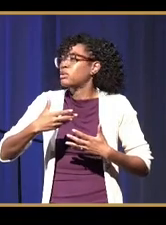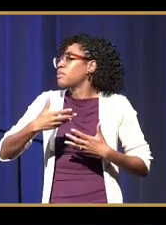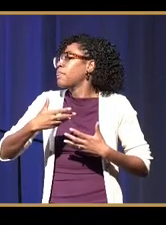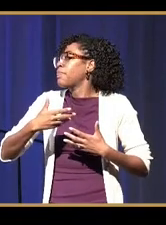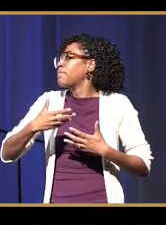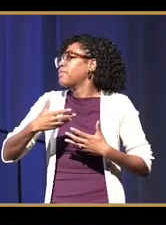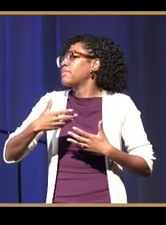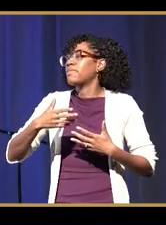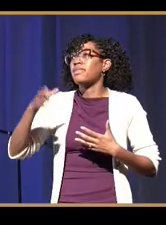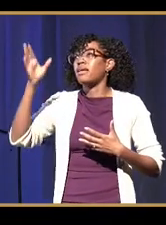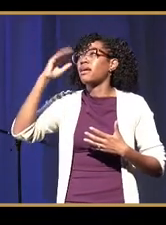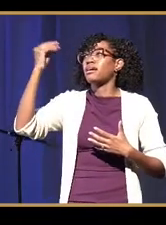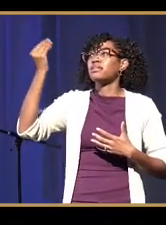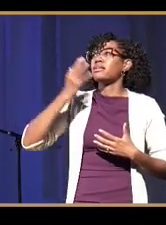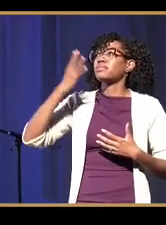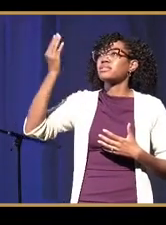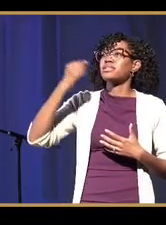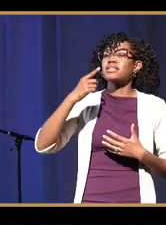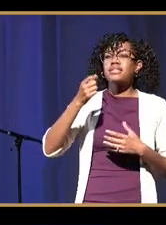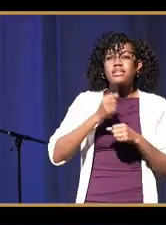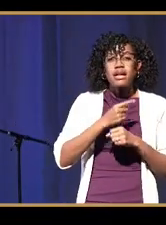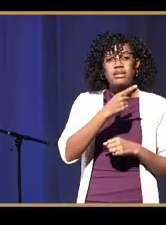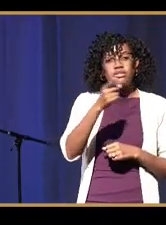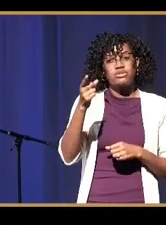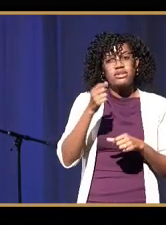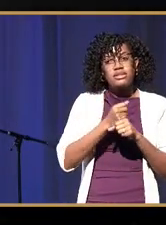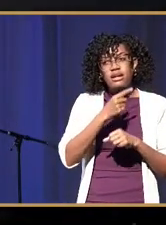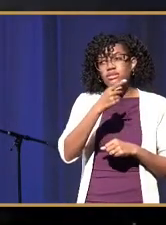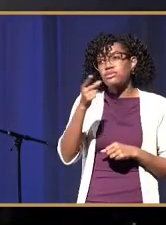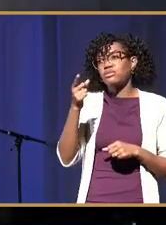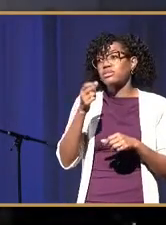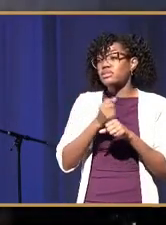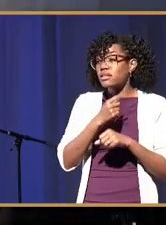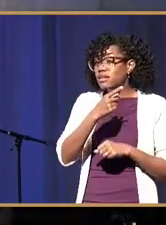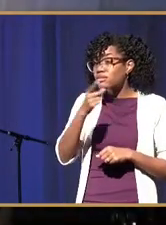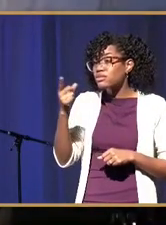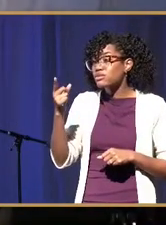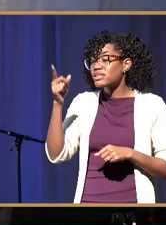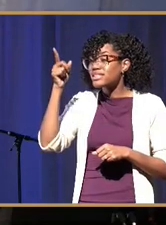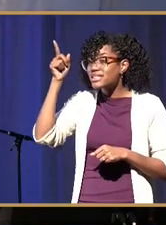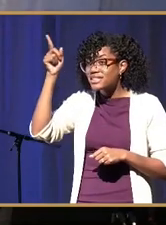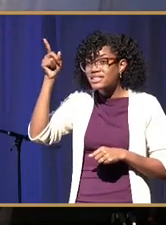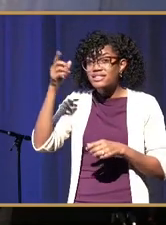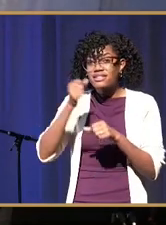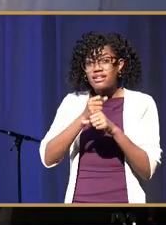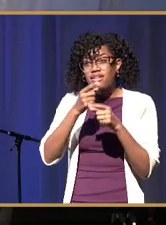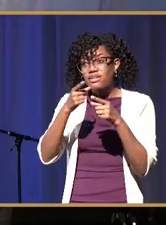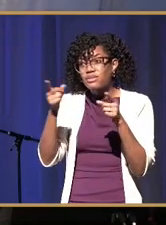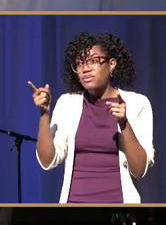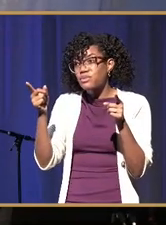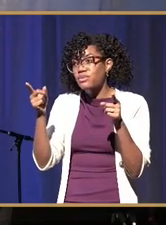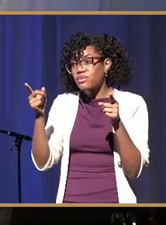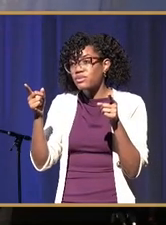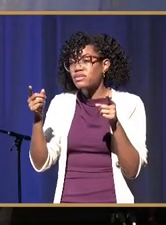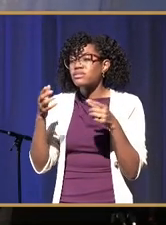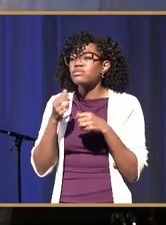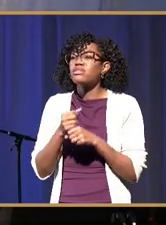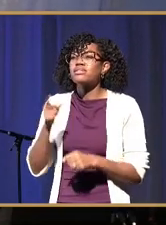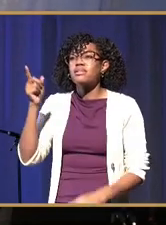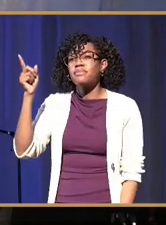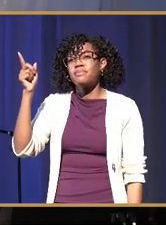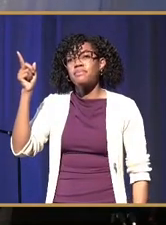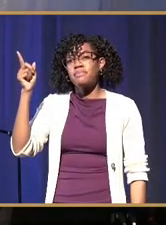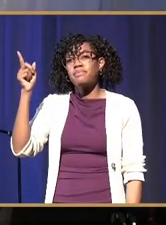And God just keeps saying, he's got you, he's got you, he's got you, he's got you. You got to trust